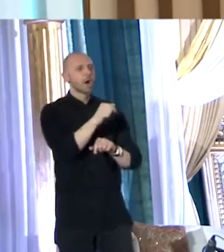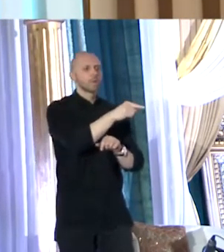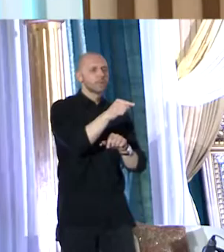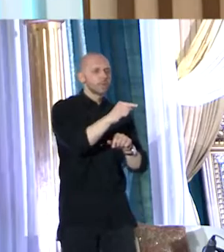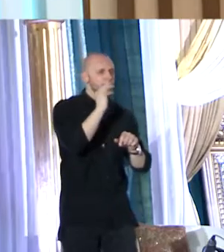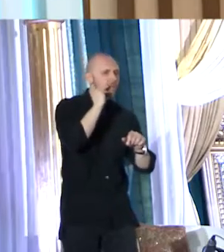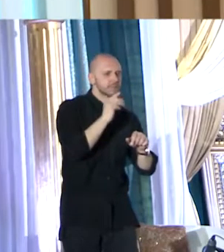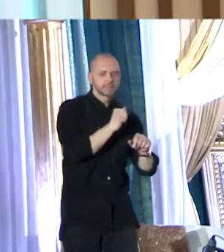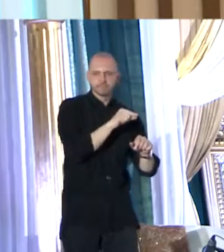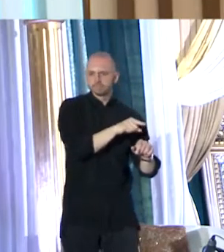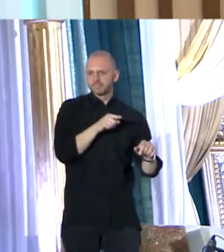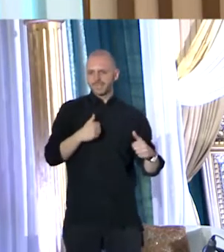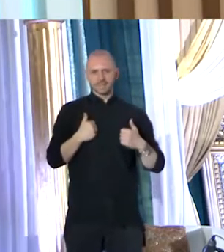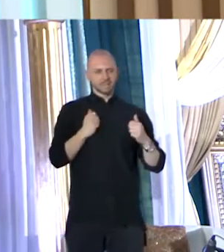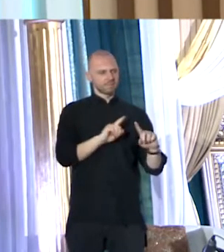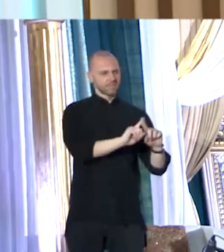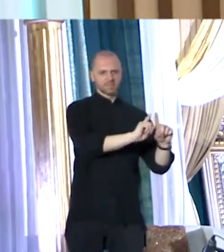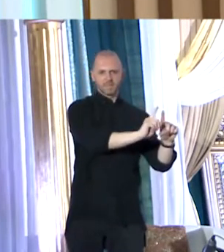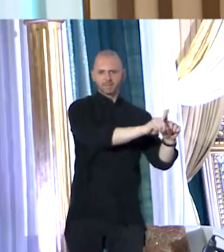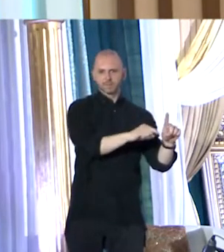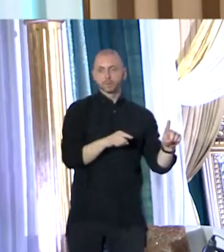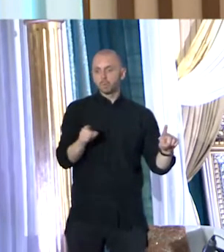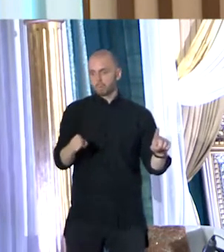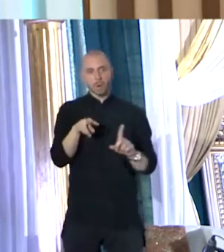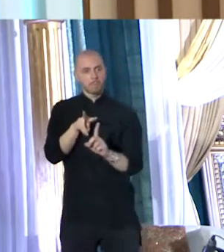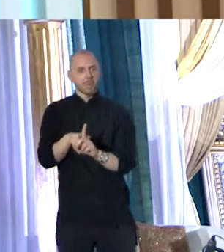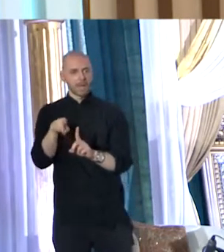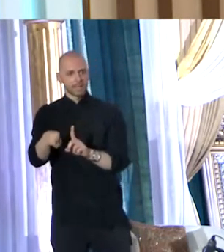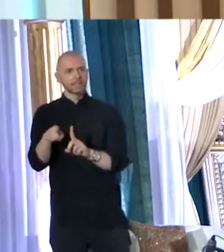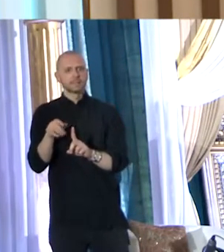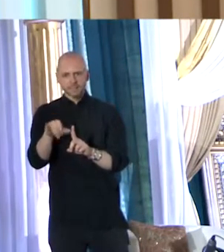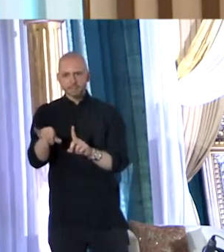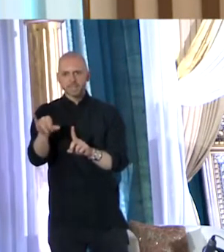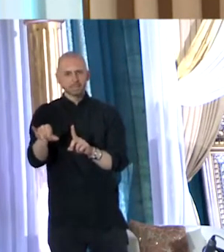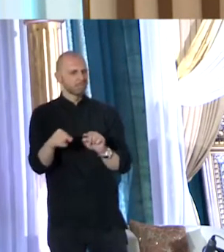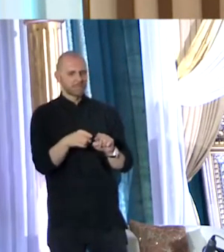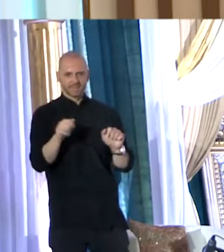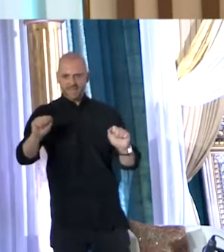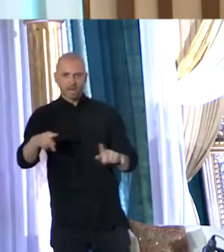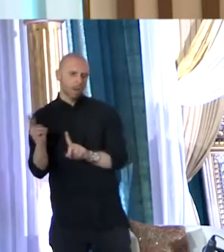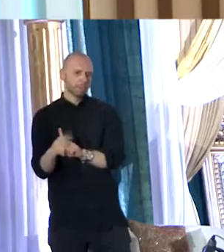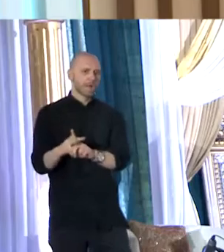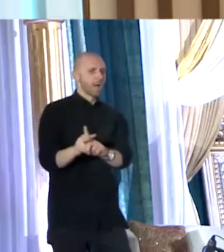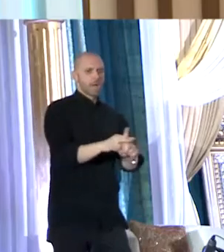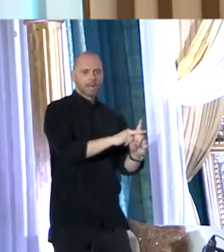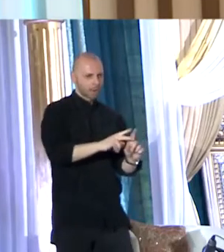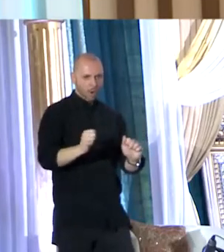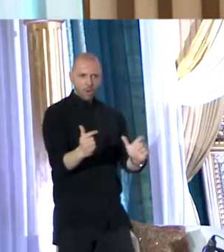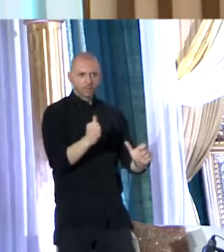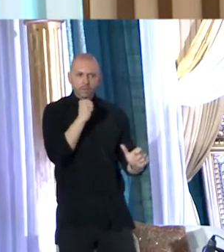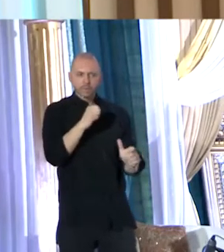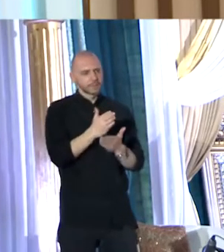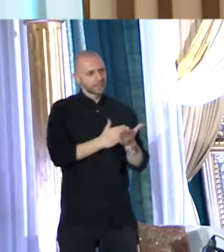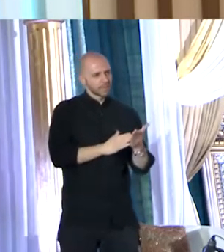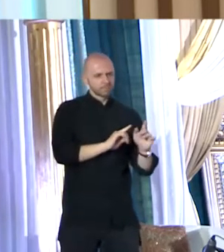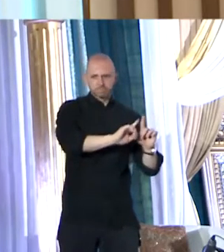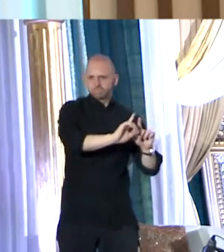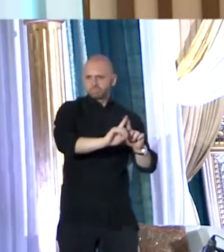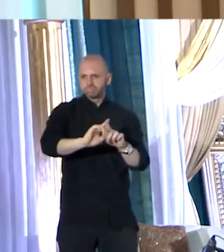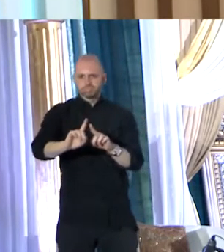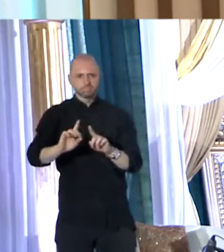fact that surveys attract attention and media profile and coverage. And so it's a way in which to get messages